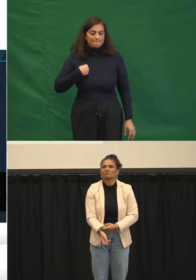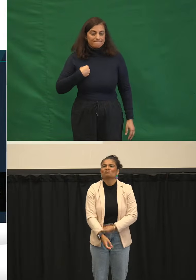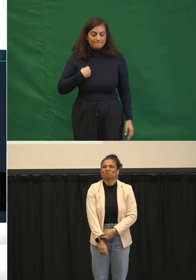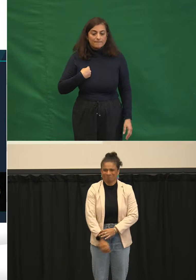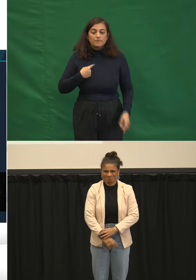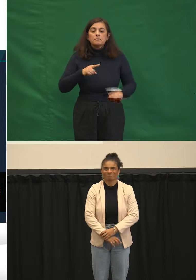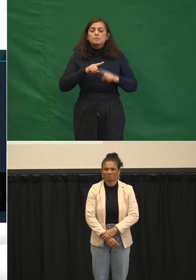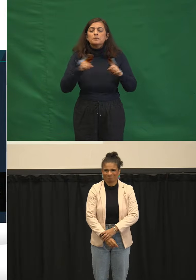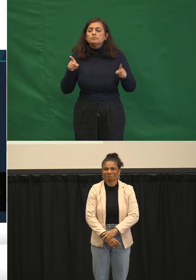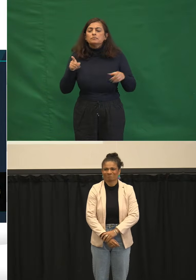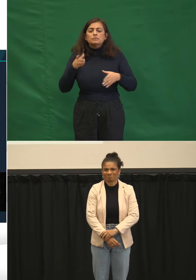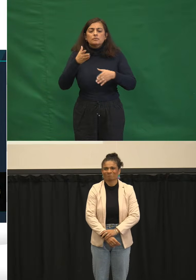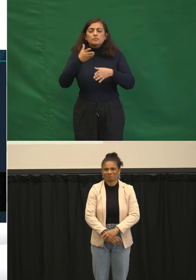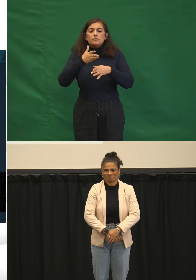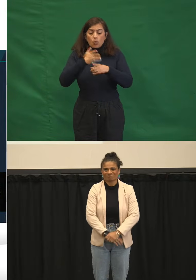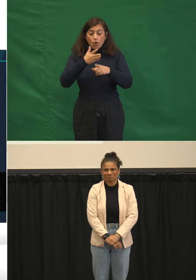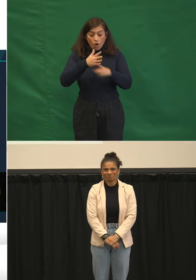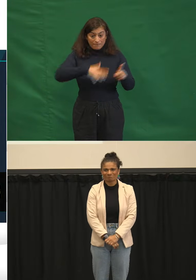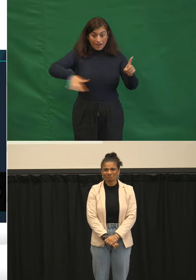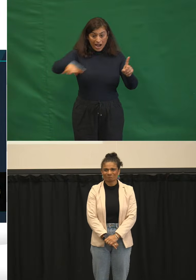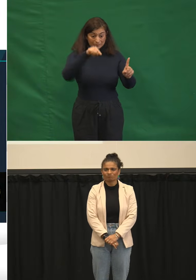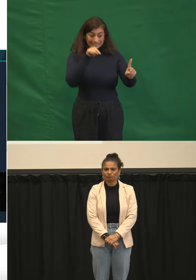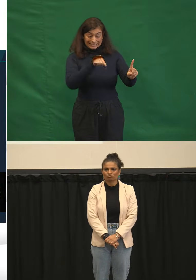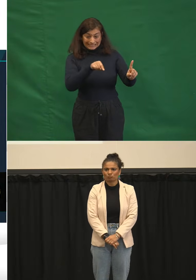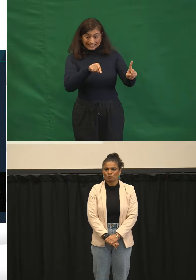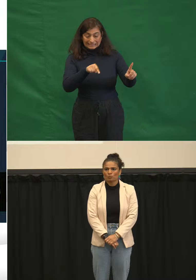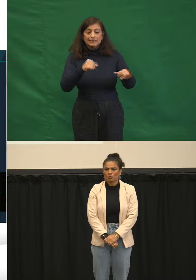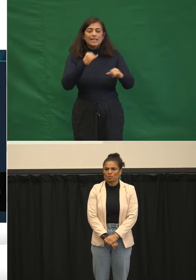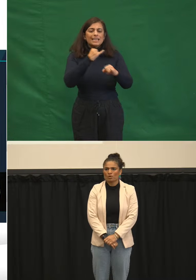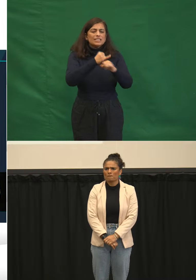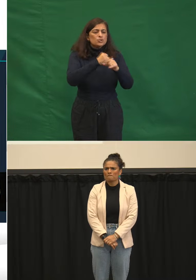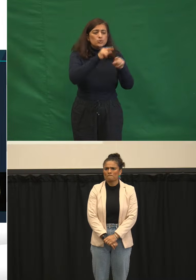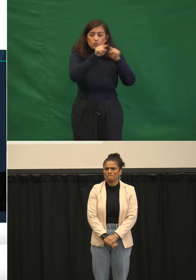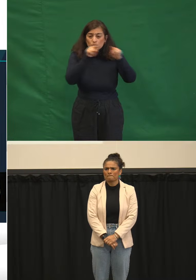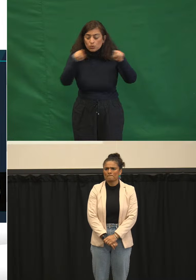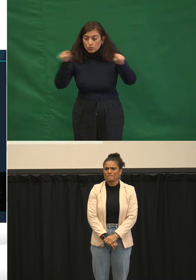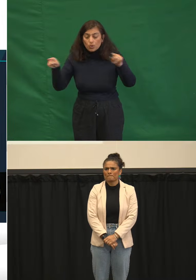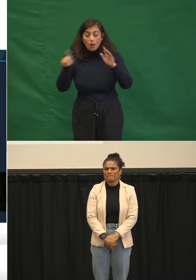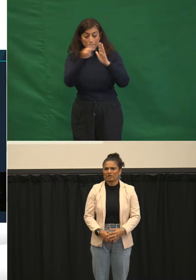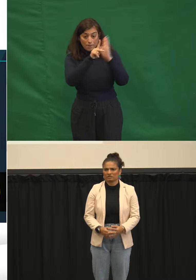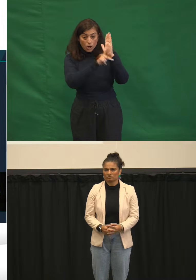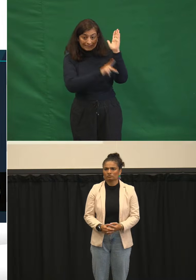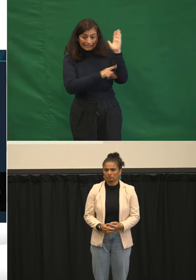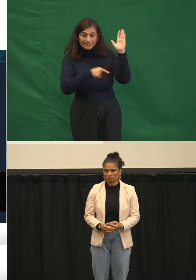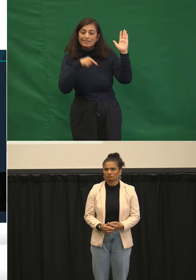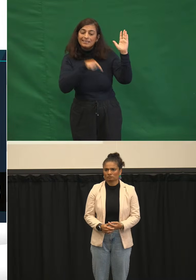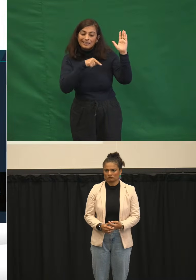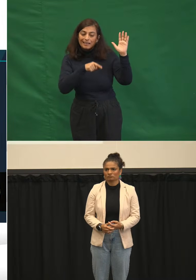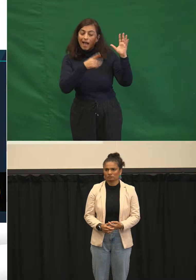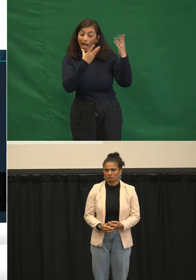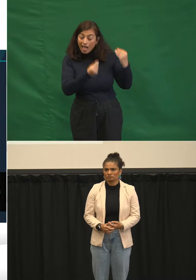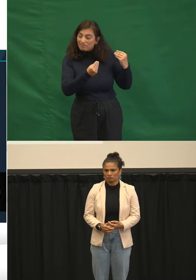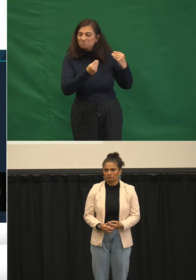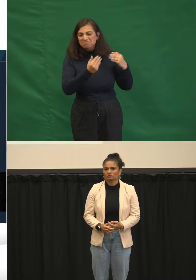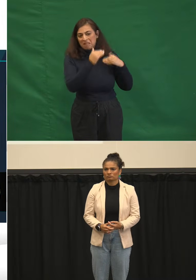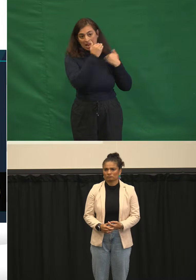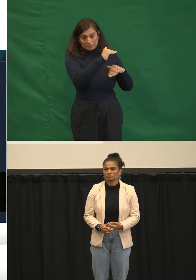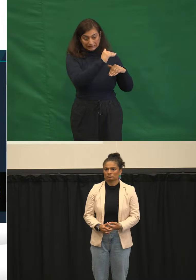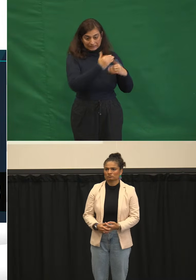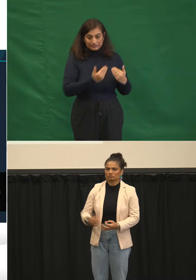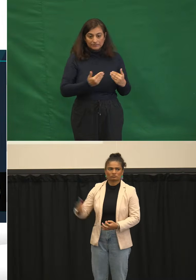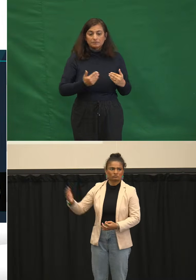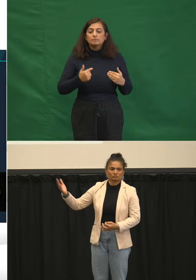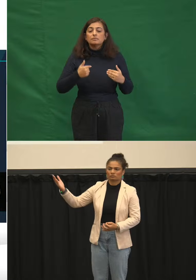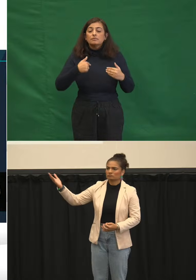work environment and institutional policies that are in place, we are limited as to how much of our resources we can share. So how